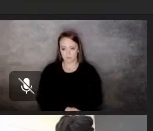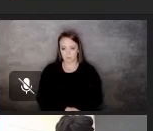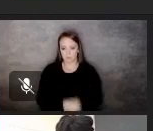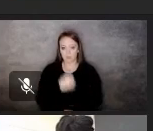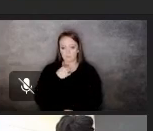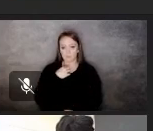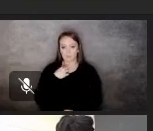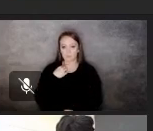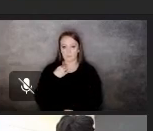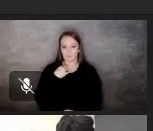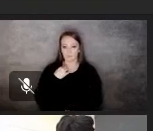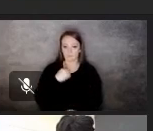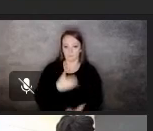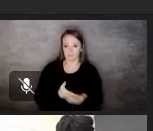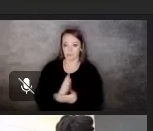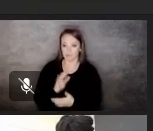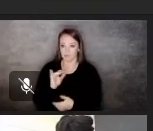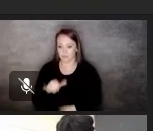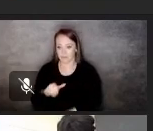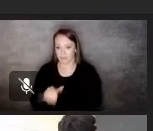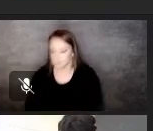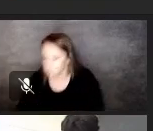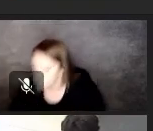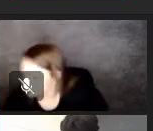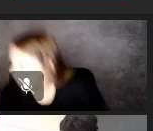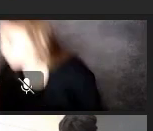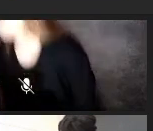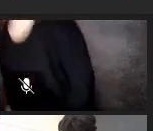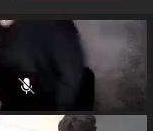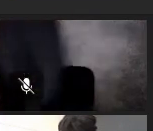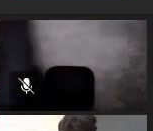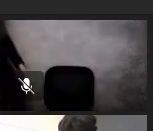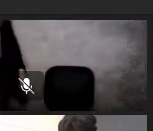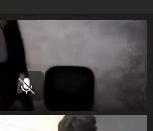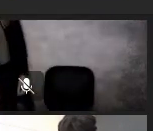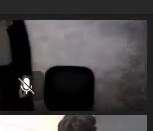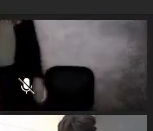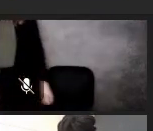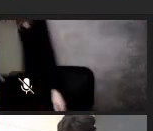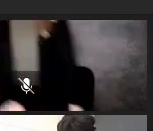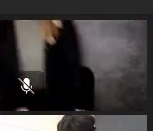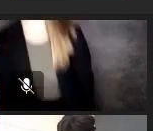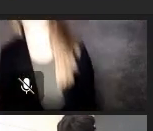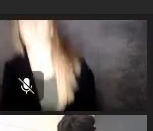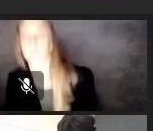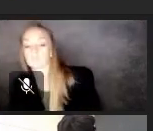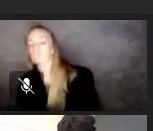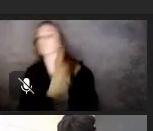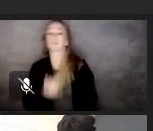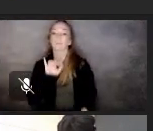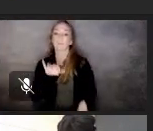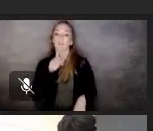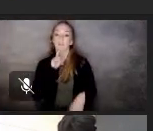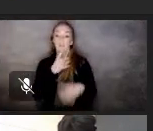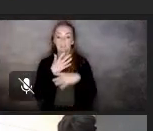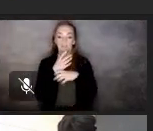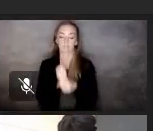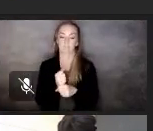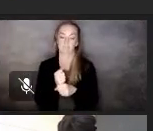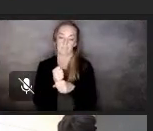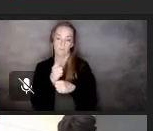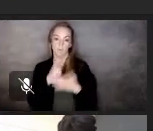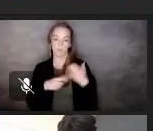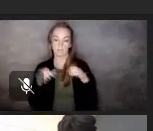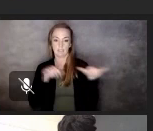All right, that's the down and dirty quick version of what this standards revision process looks like. So then my main question